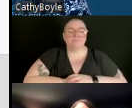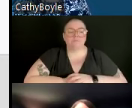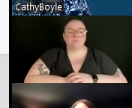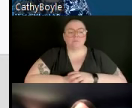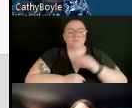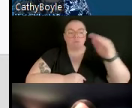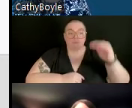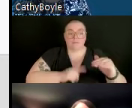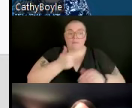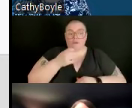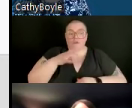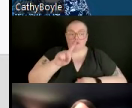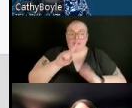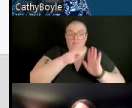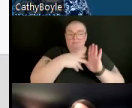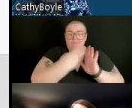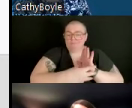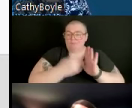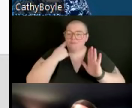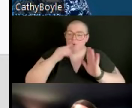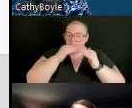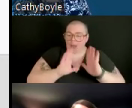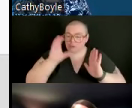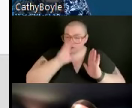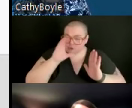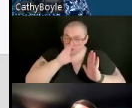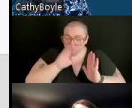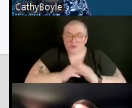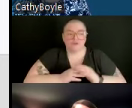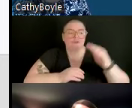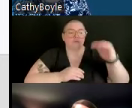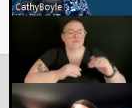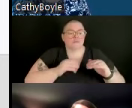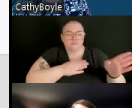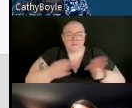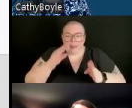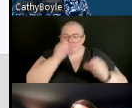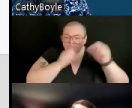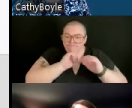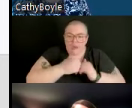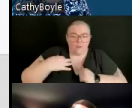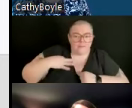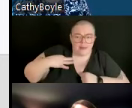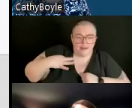We have the grid here. We have our strategy.